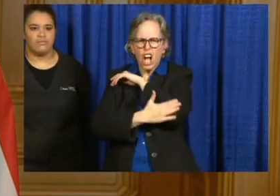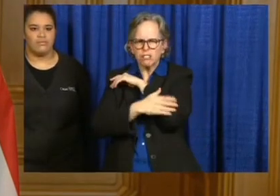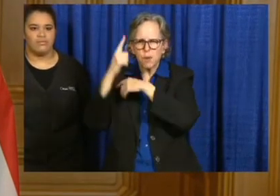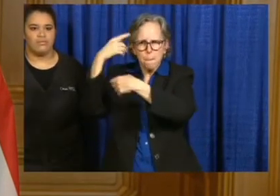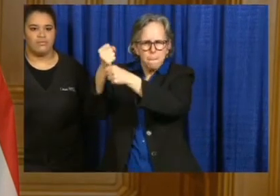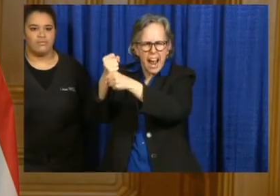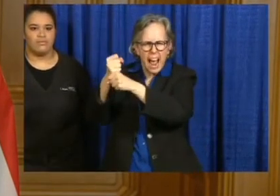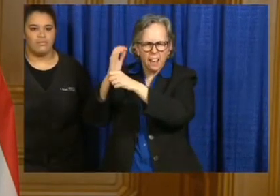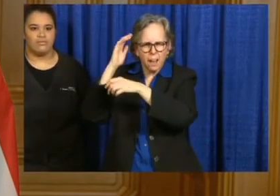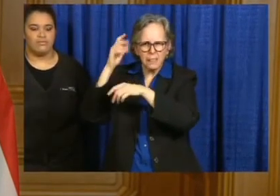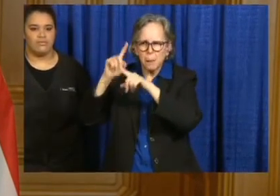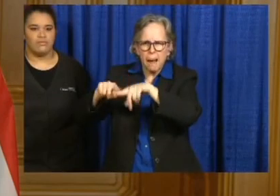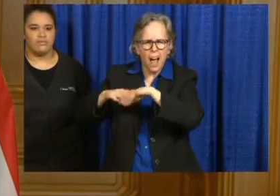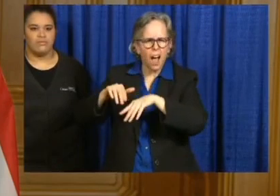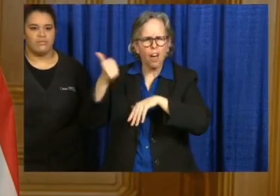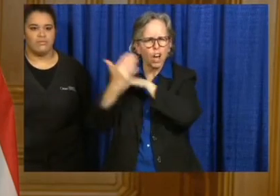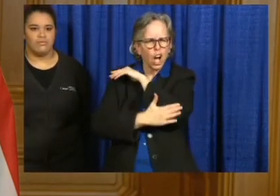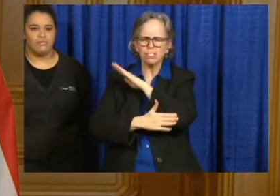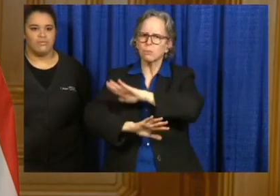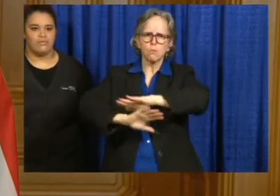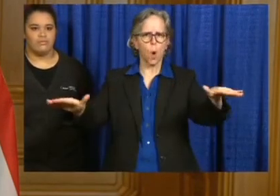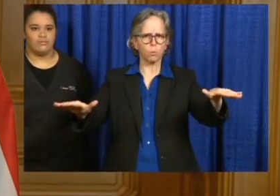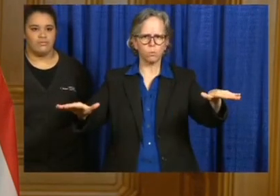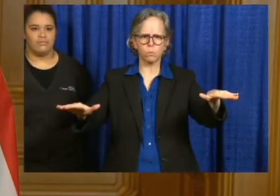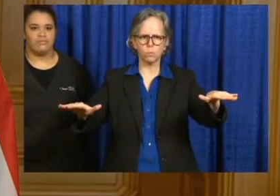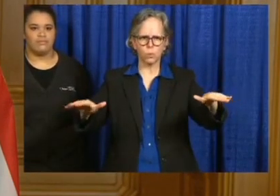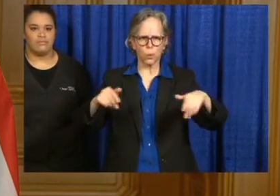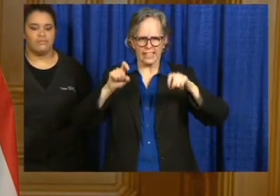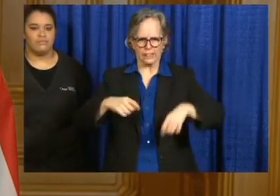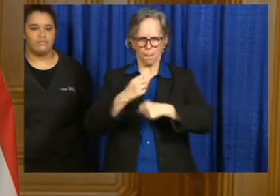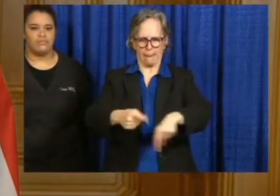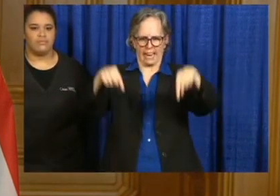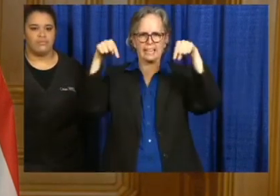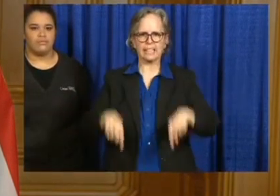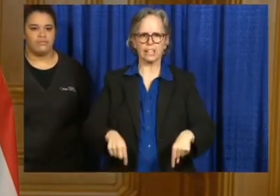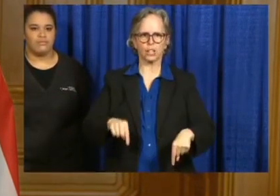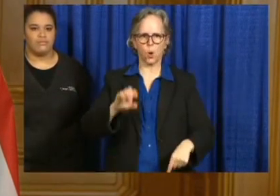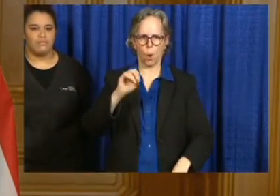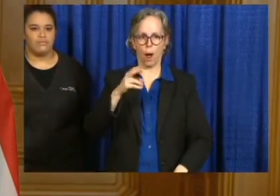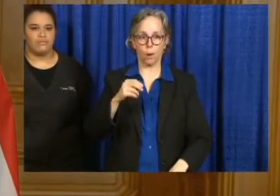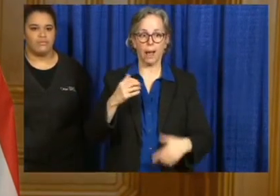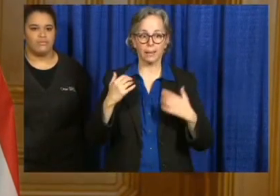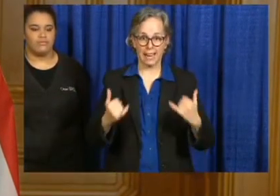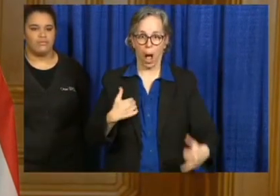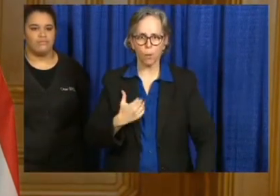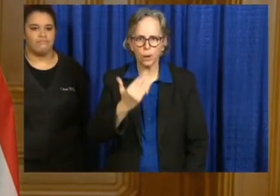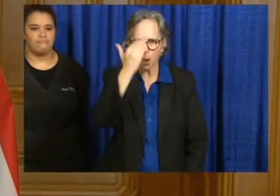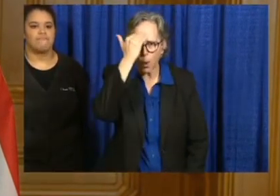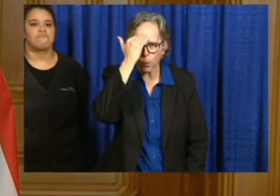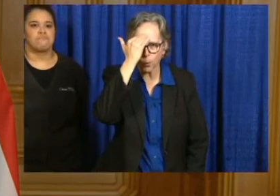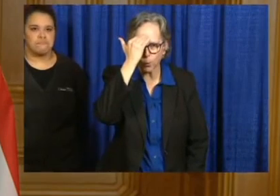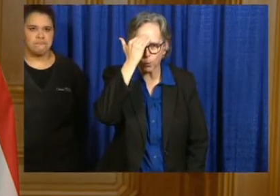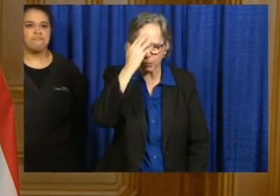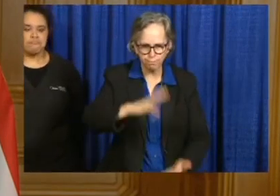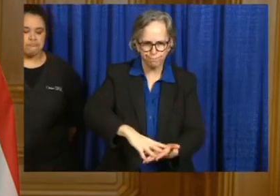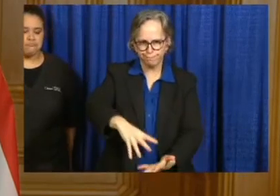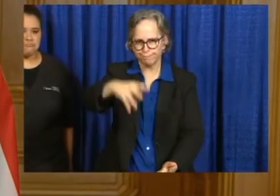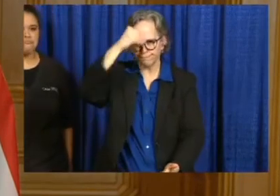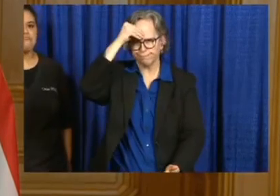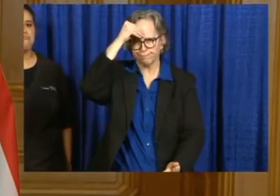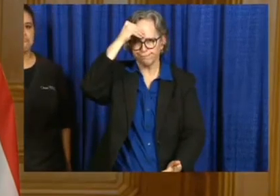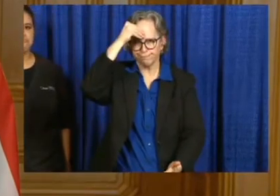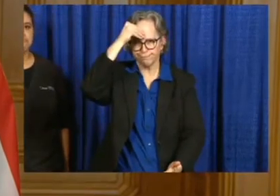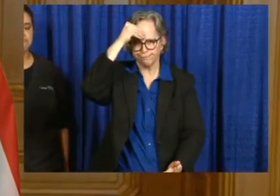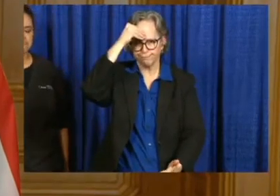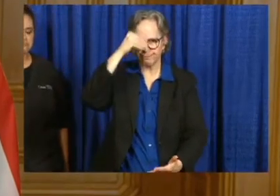here, and I think people get it. We all get this after going through this experience. Great. Thank you, Governor. Thank you.